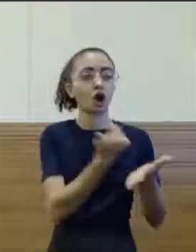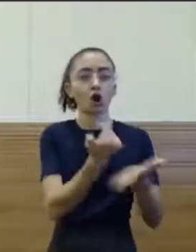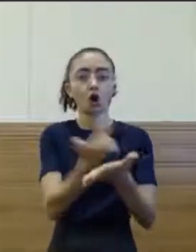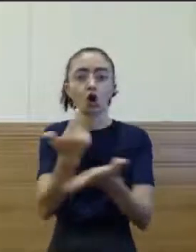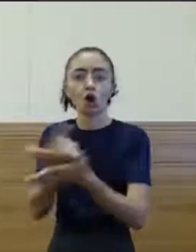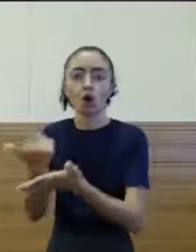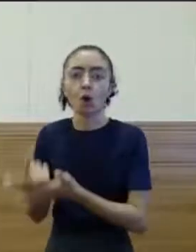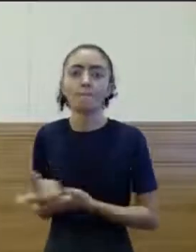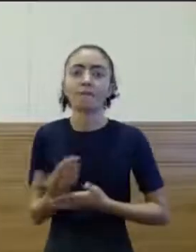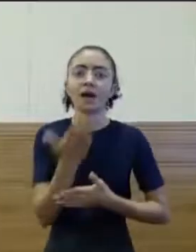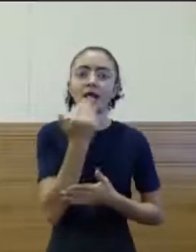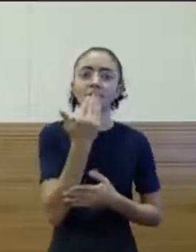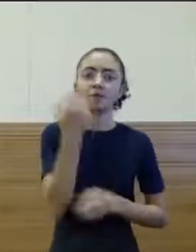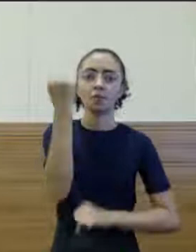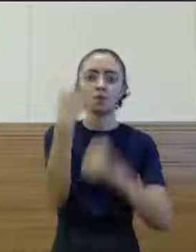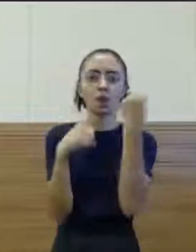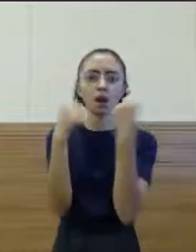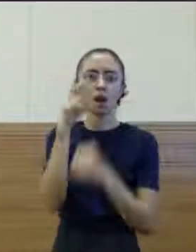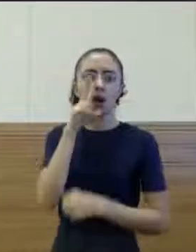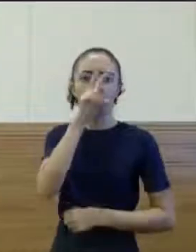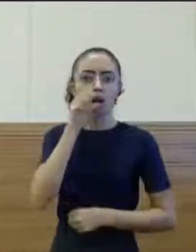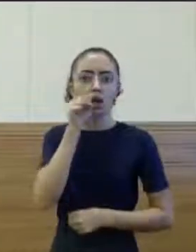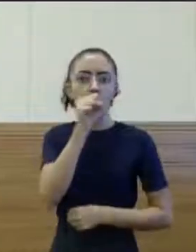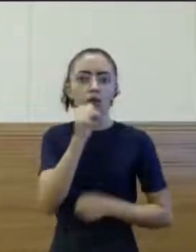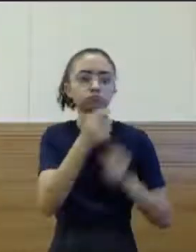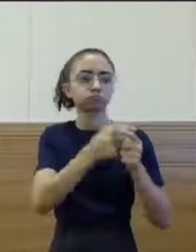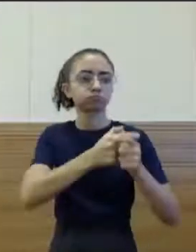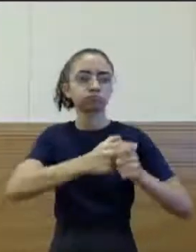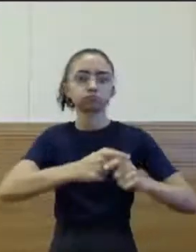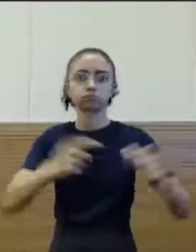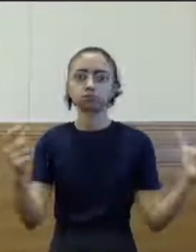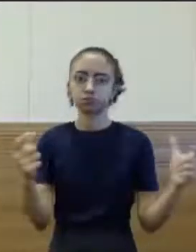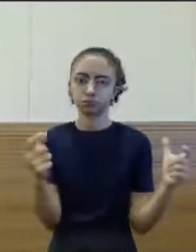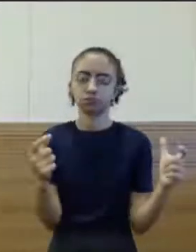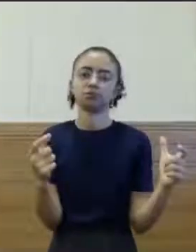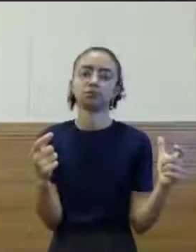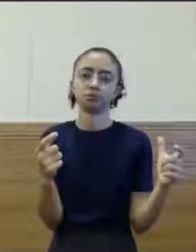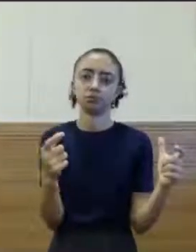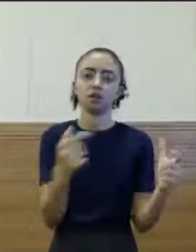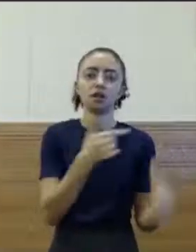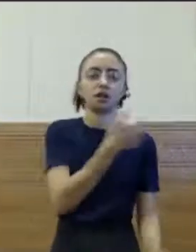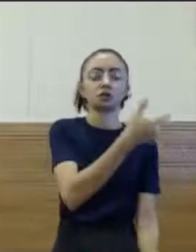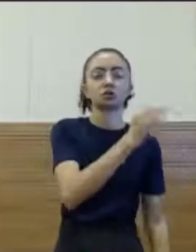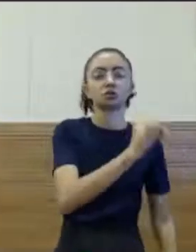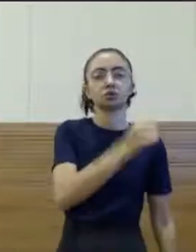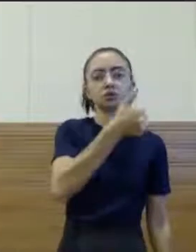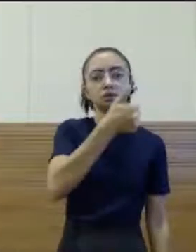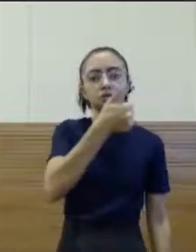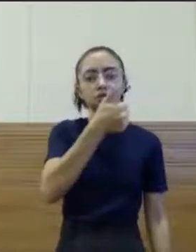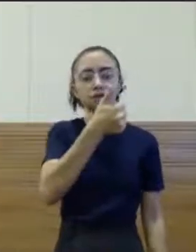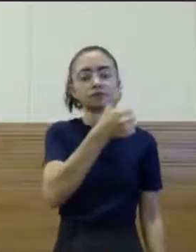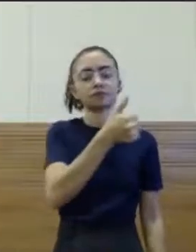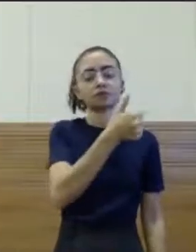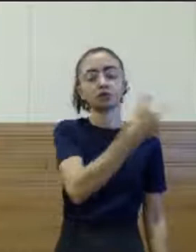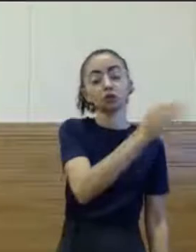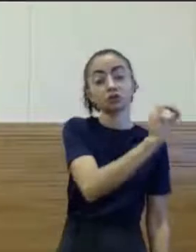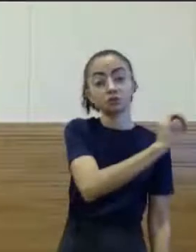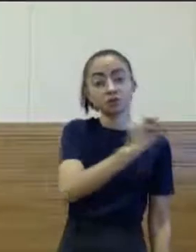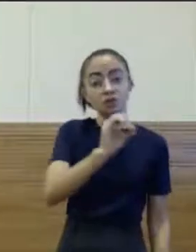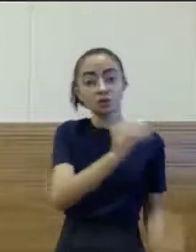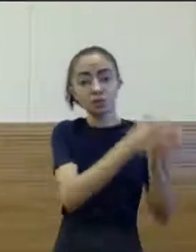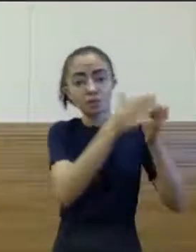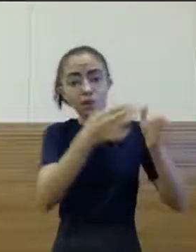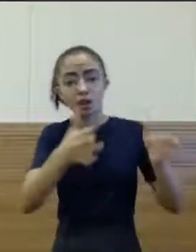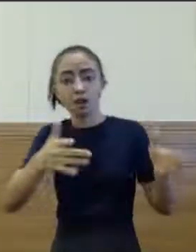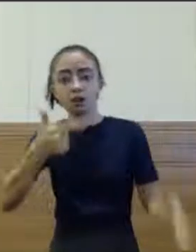of sugary and ultra processed foods has increased in a very dramatic way.